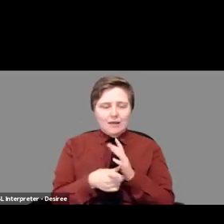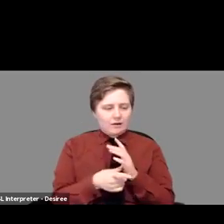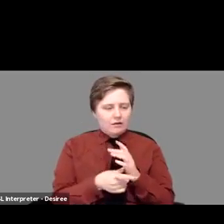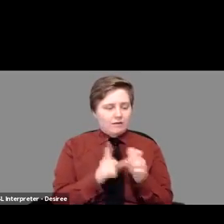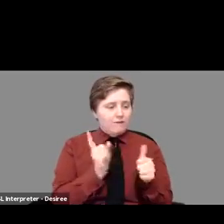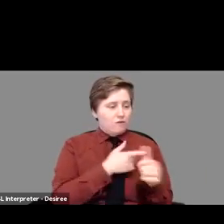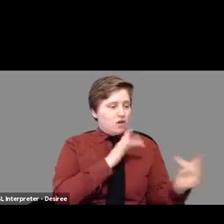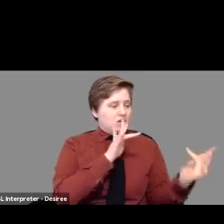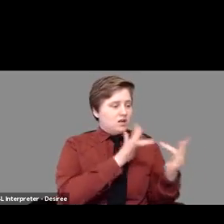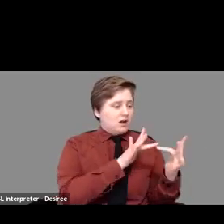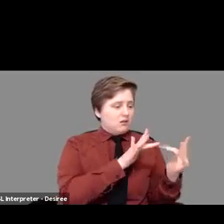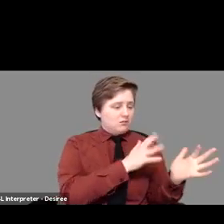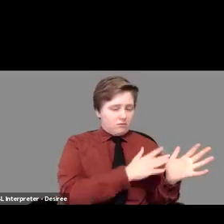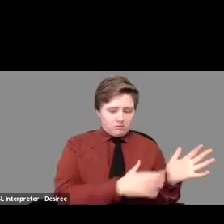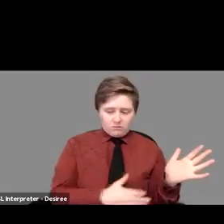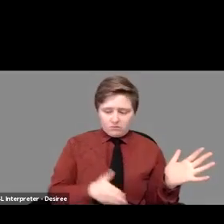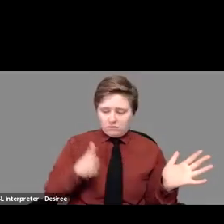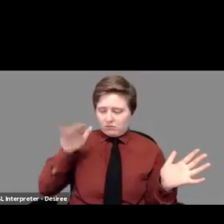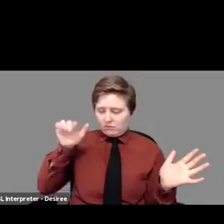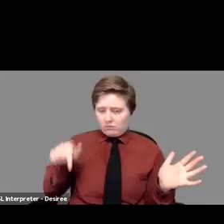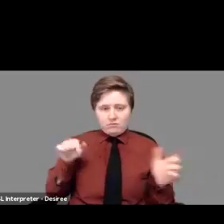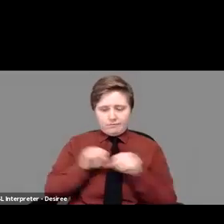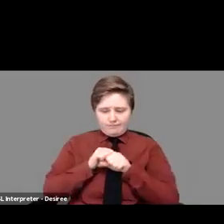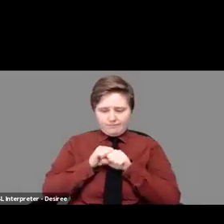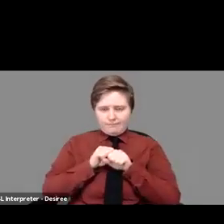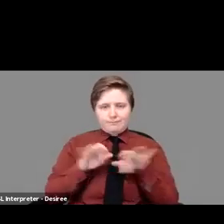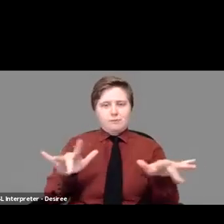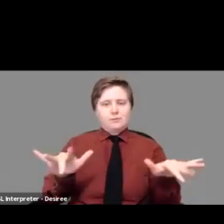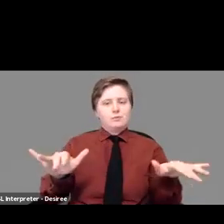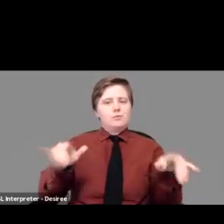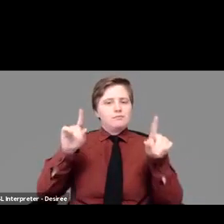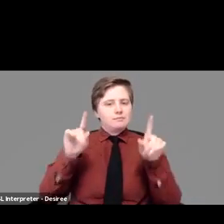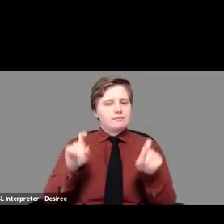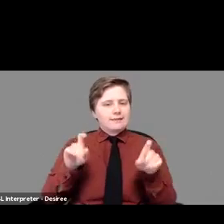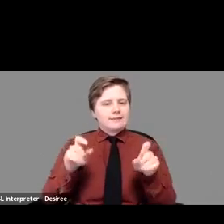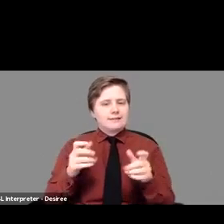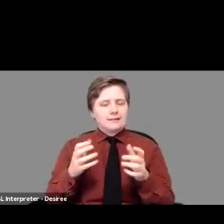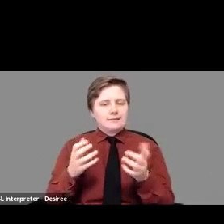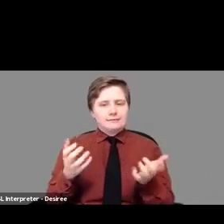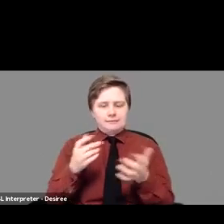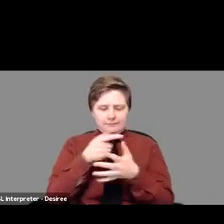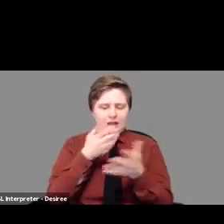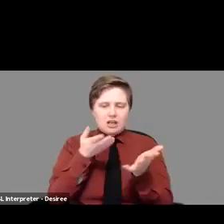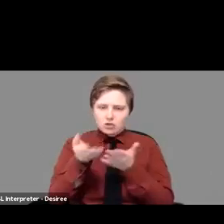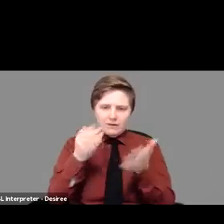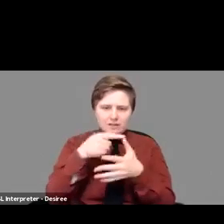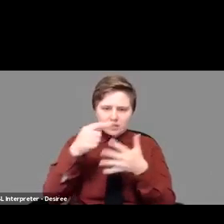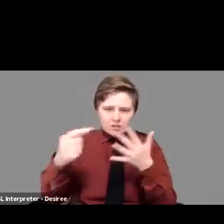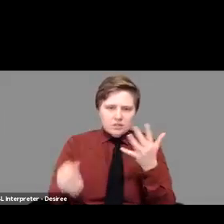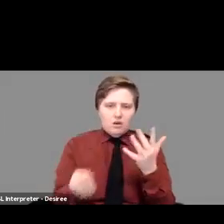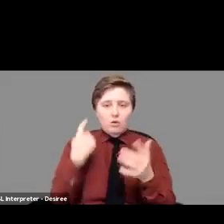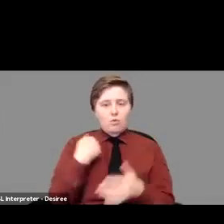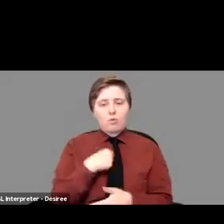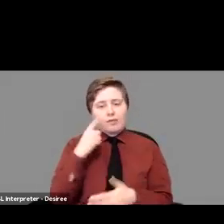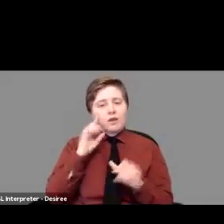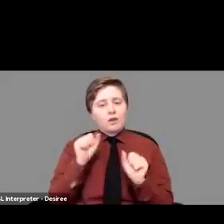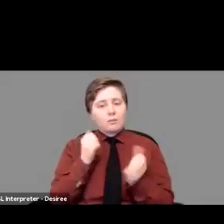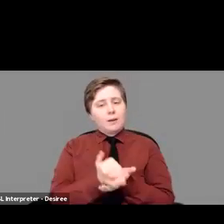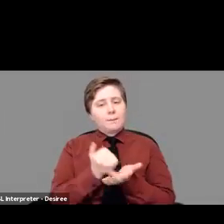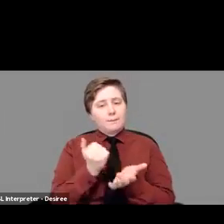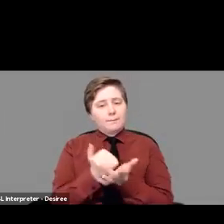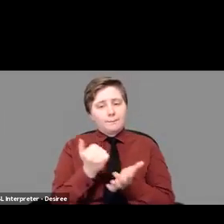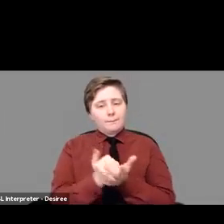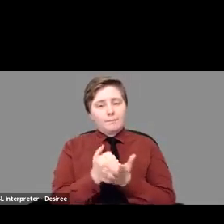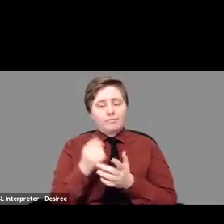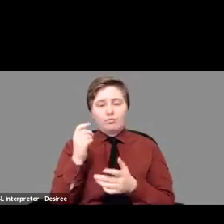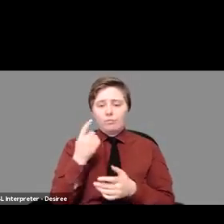first contact to rolling out, a menu of services that we think can be very helpful to